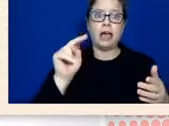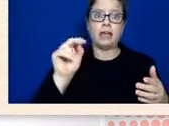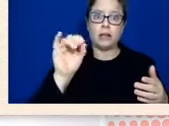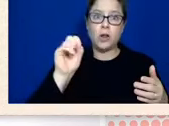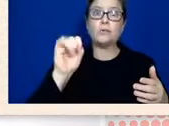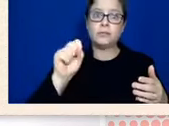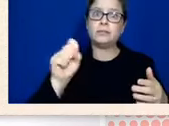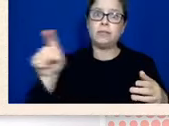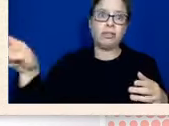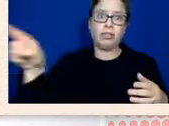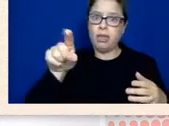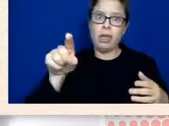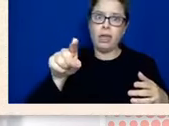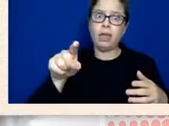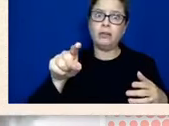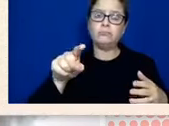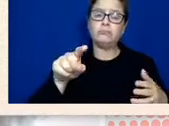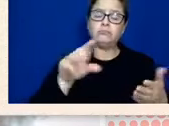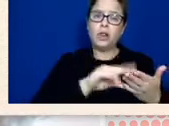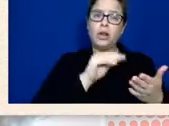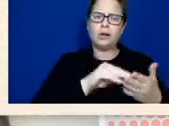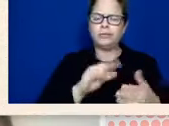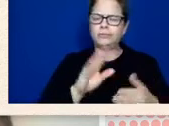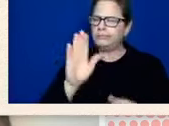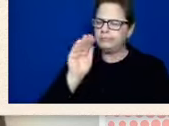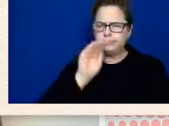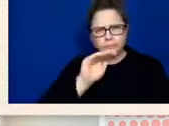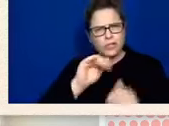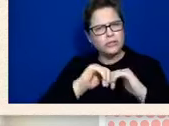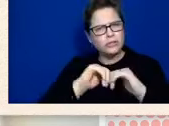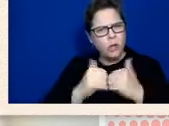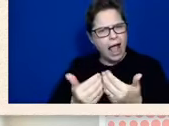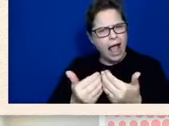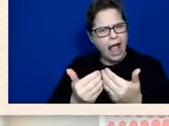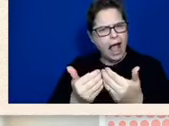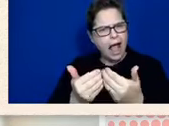How did finding out that diagnosis affected you personally?